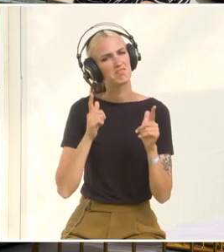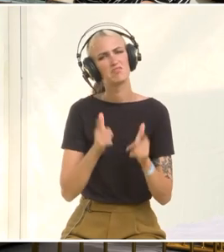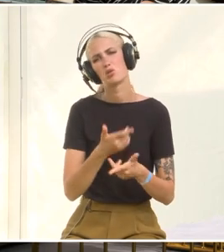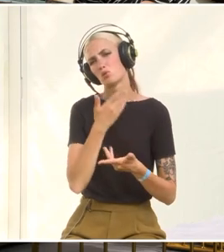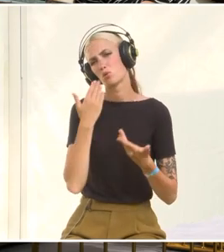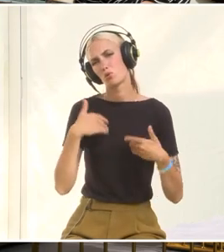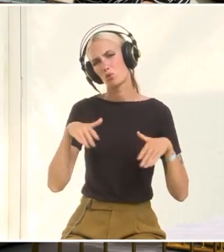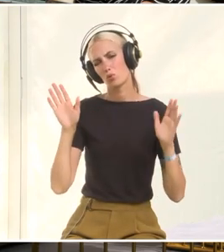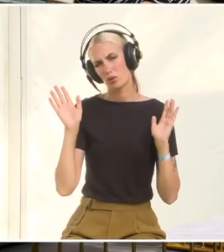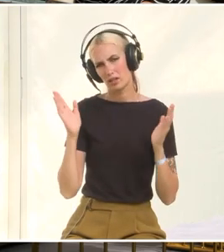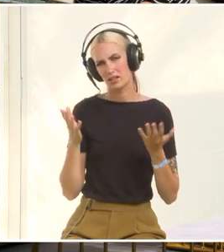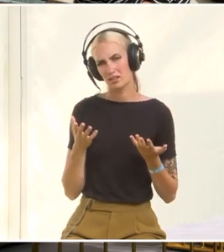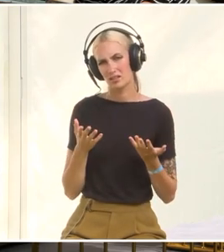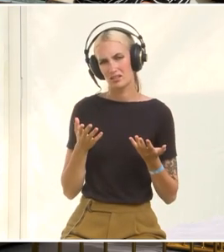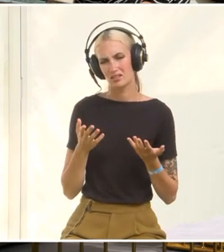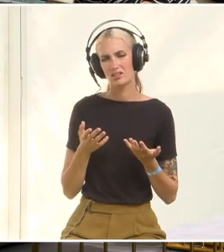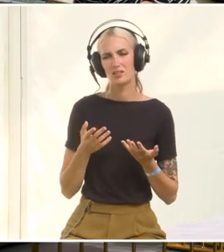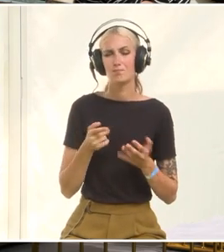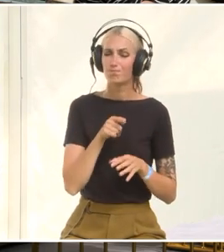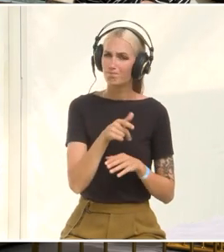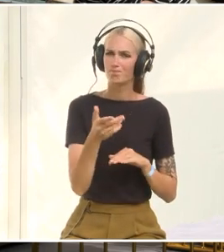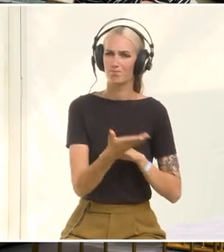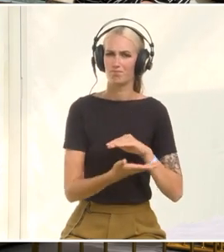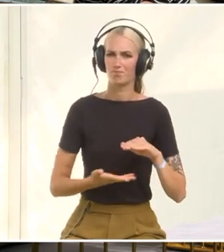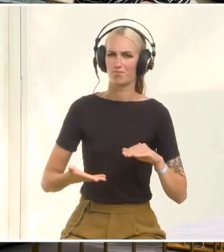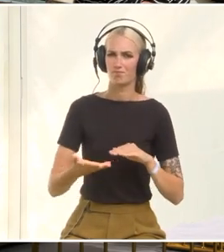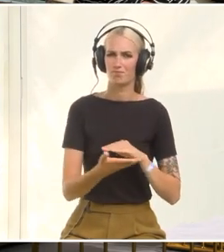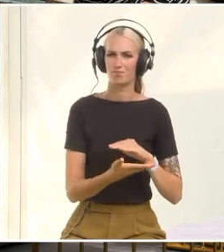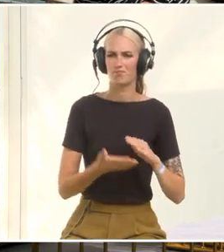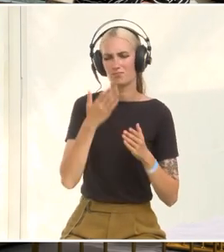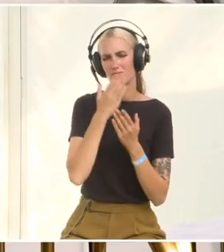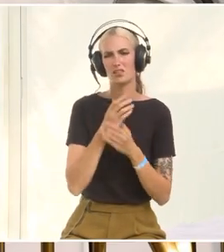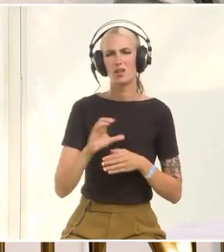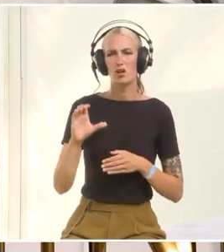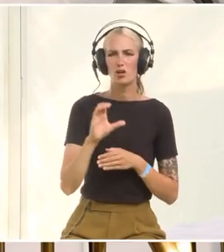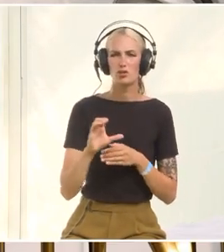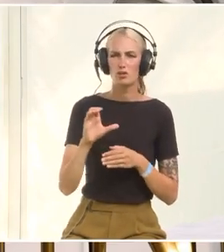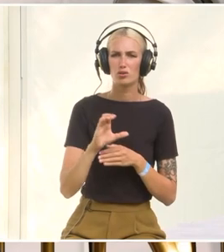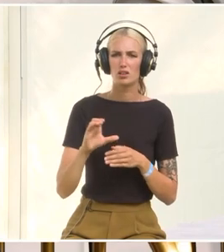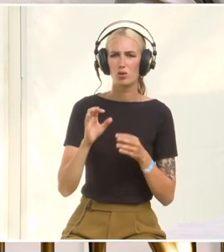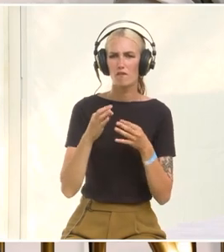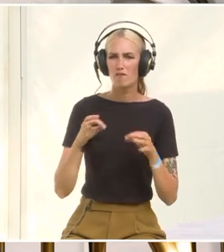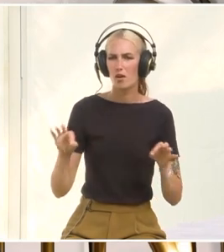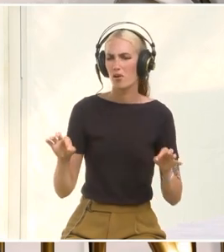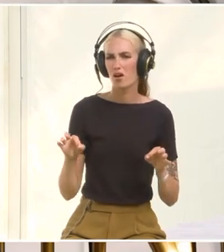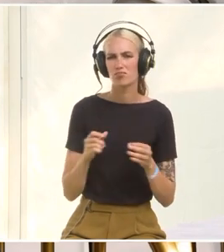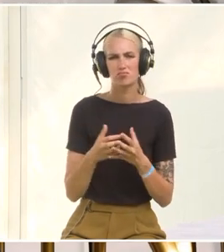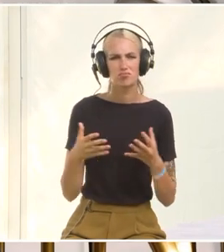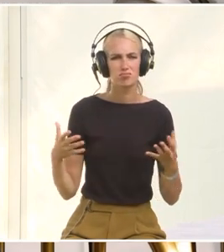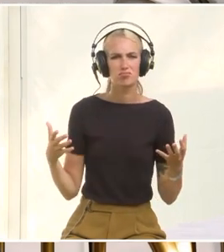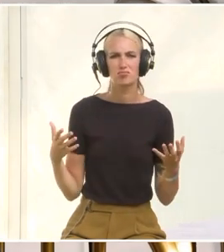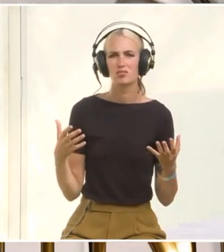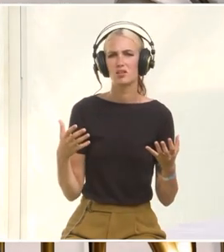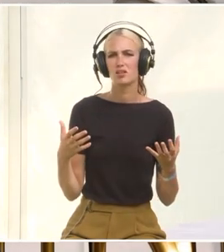I think that is where you can build up type of carbon-free things, type of locally